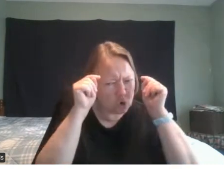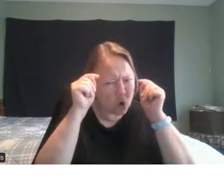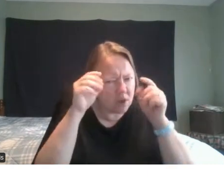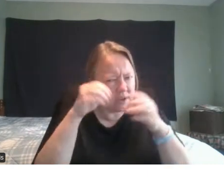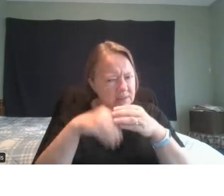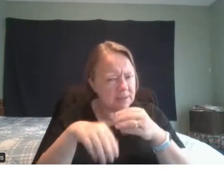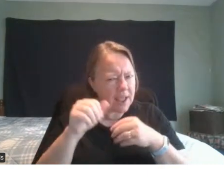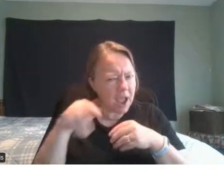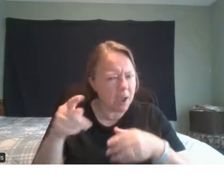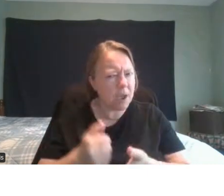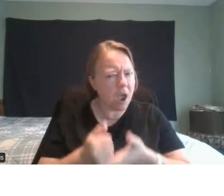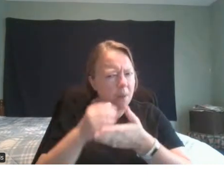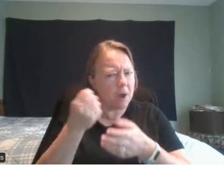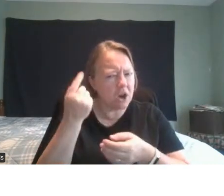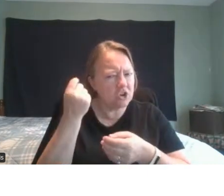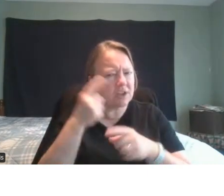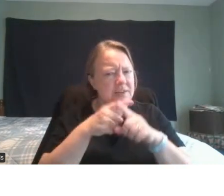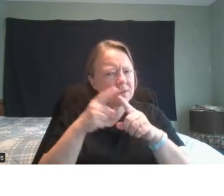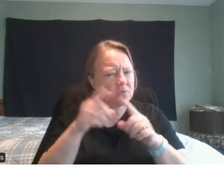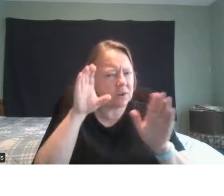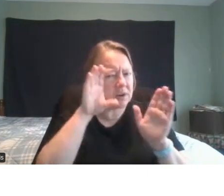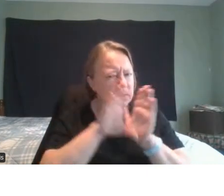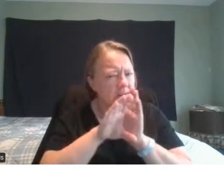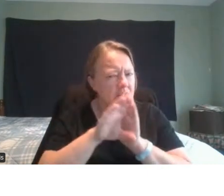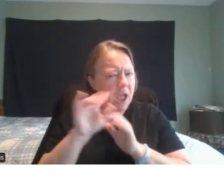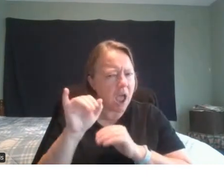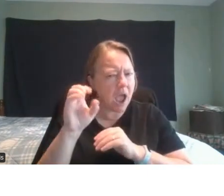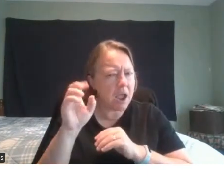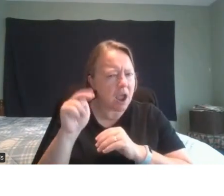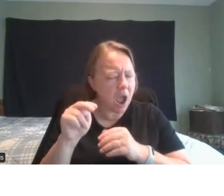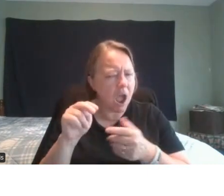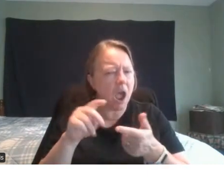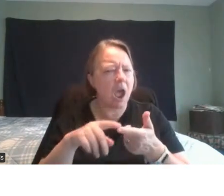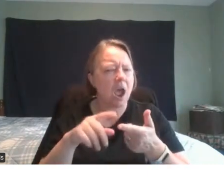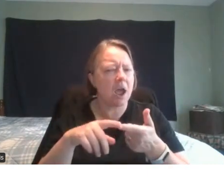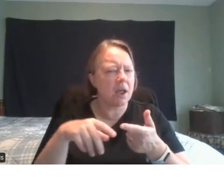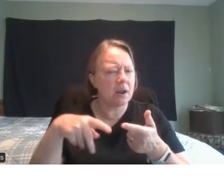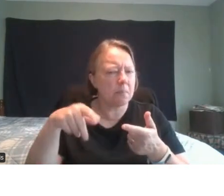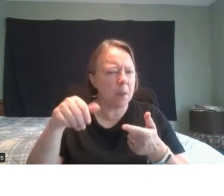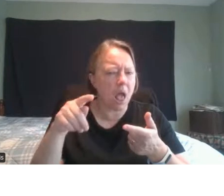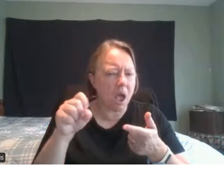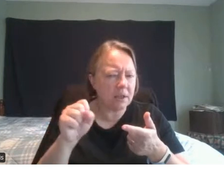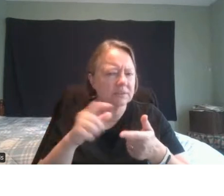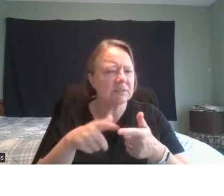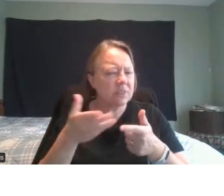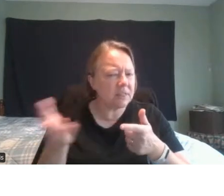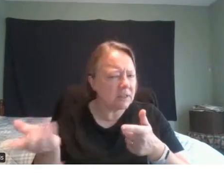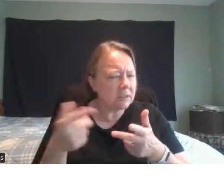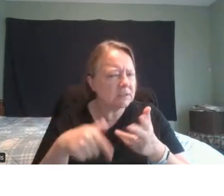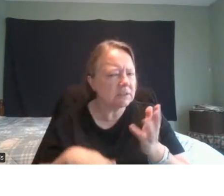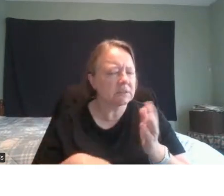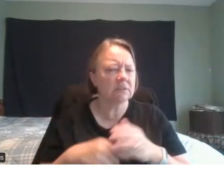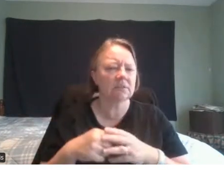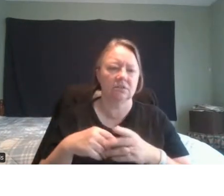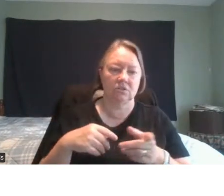help understand the different icons, the different blocks and things that we are seeing it? Well,